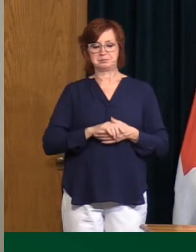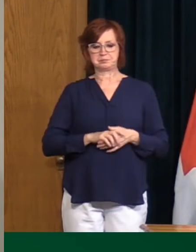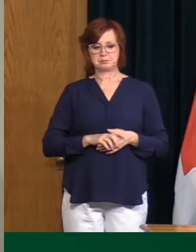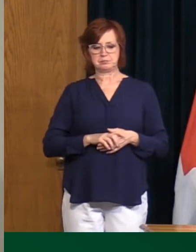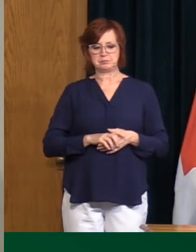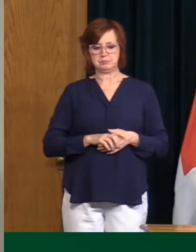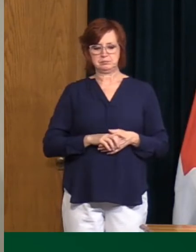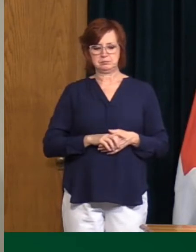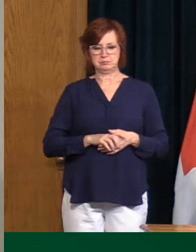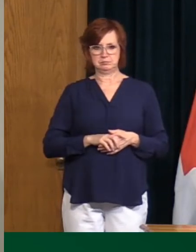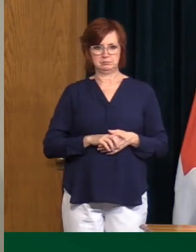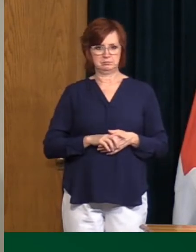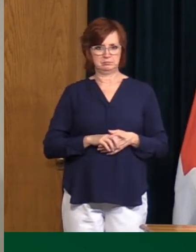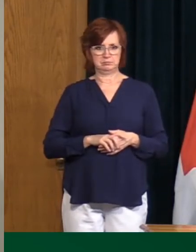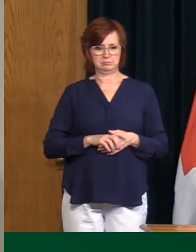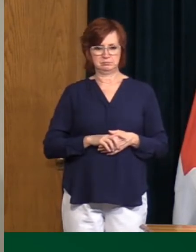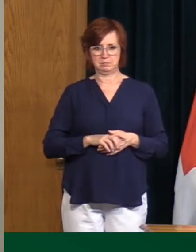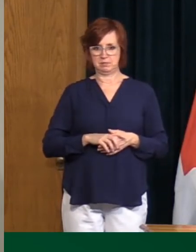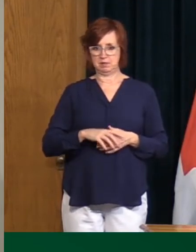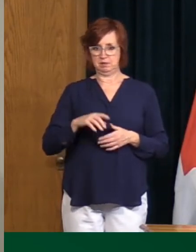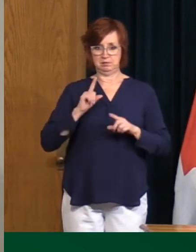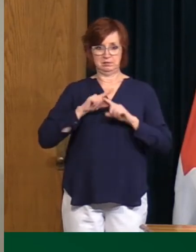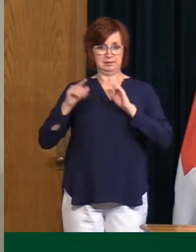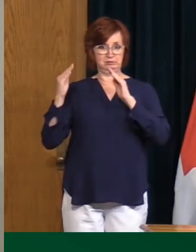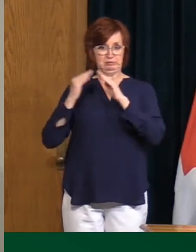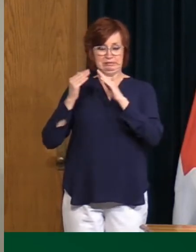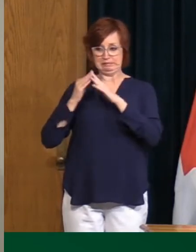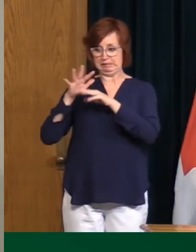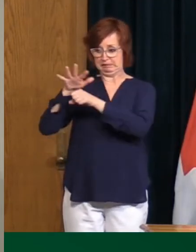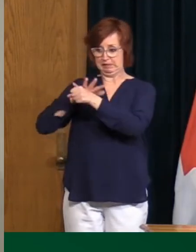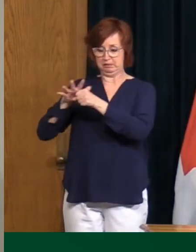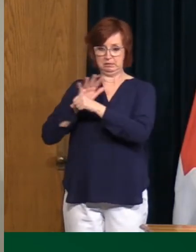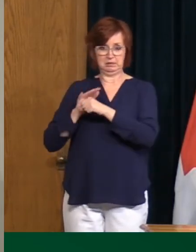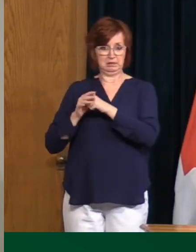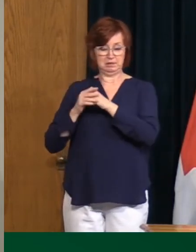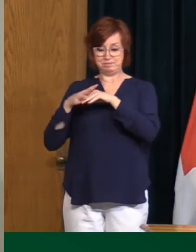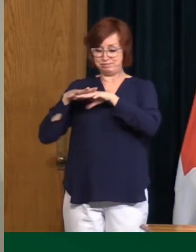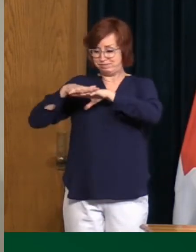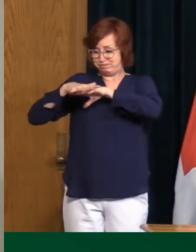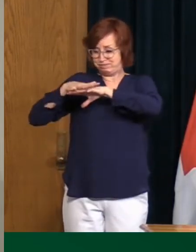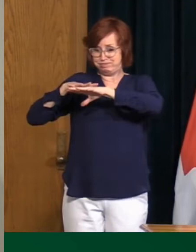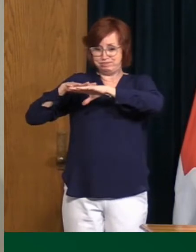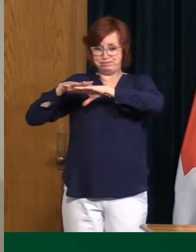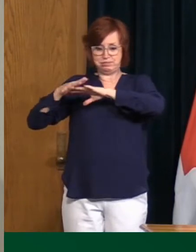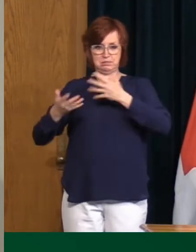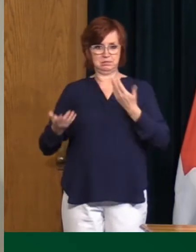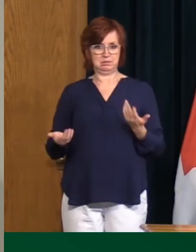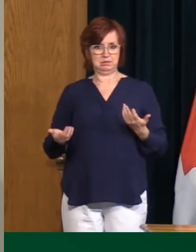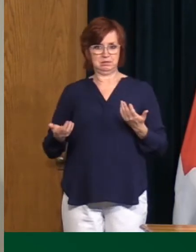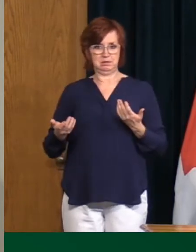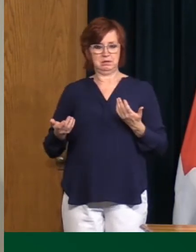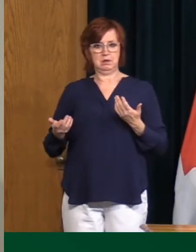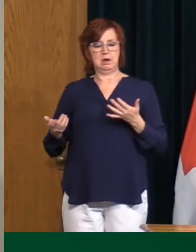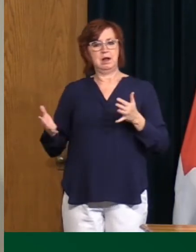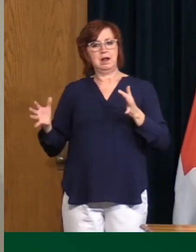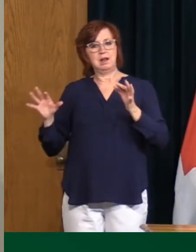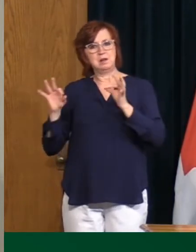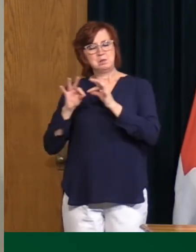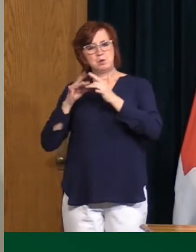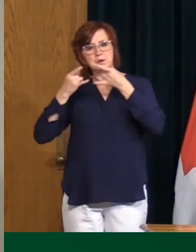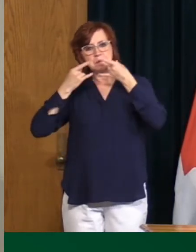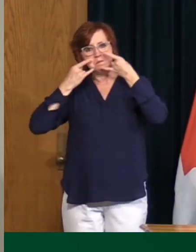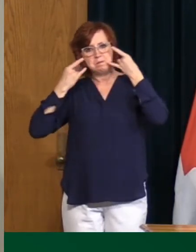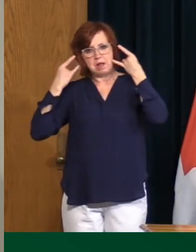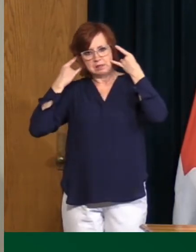where you cannot maintain that 2-meter separation reliably, a cloth or non-medical mask has the advantage